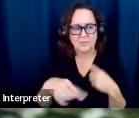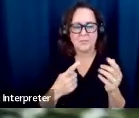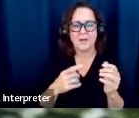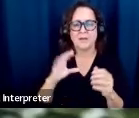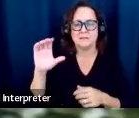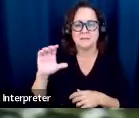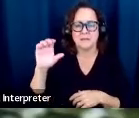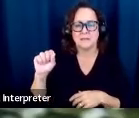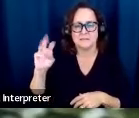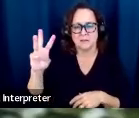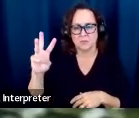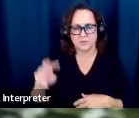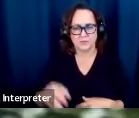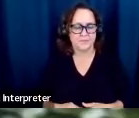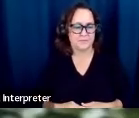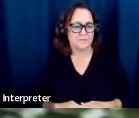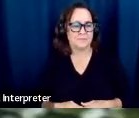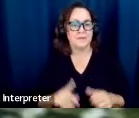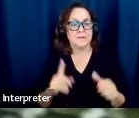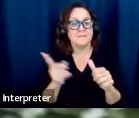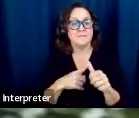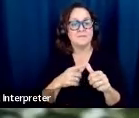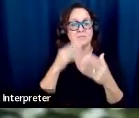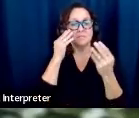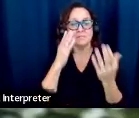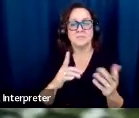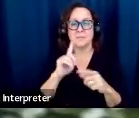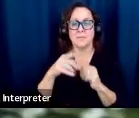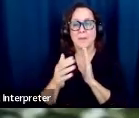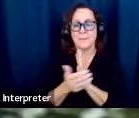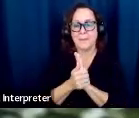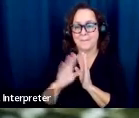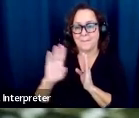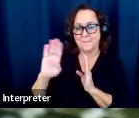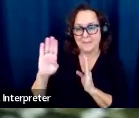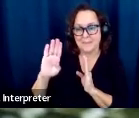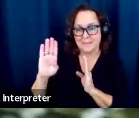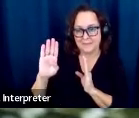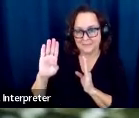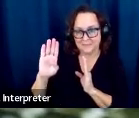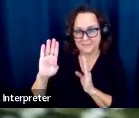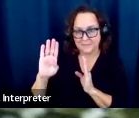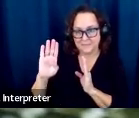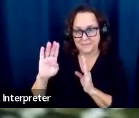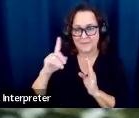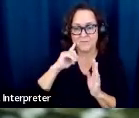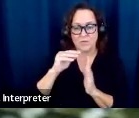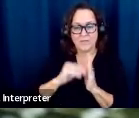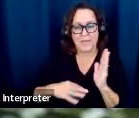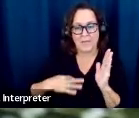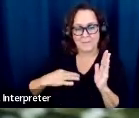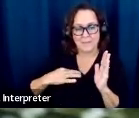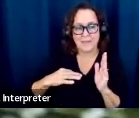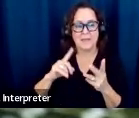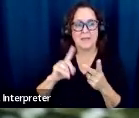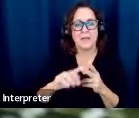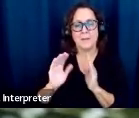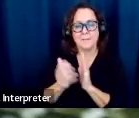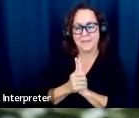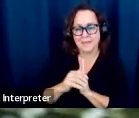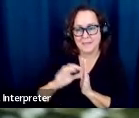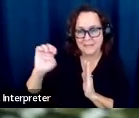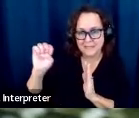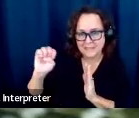waiver. So first, I have some updates for you about Appendix B of the waiver application. Then I will talk about Appendix E and